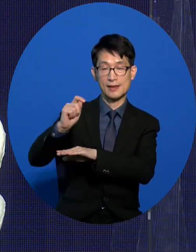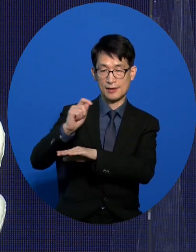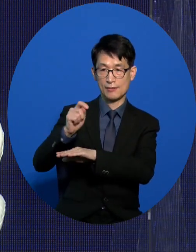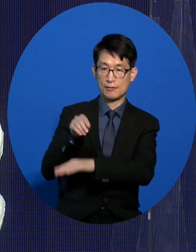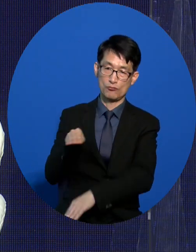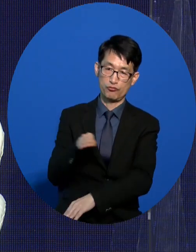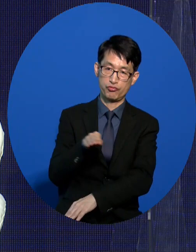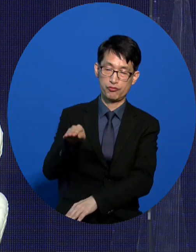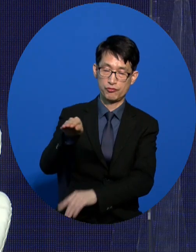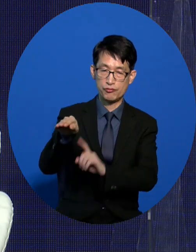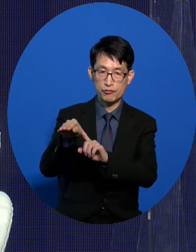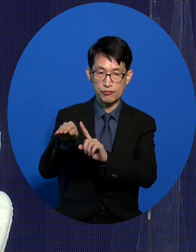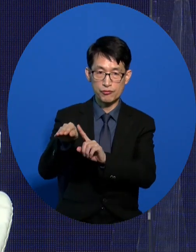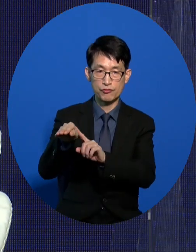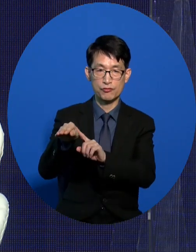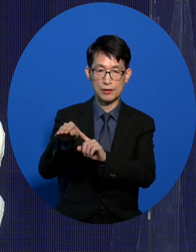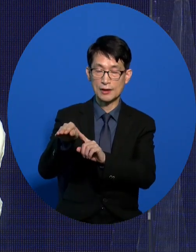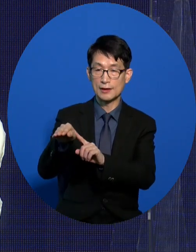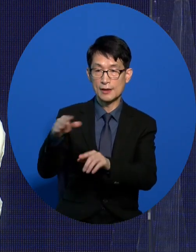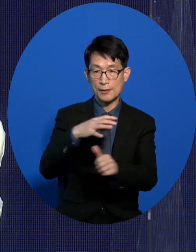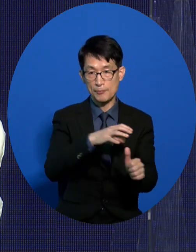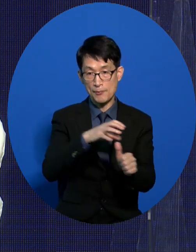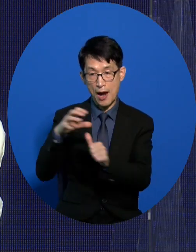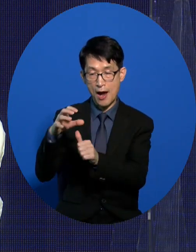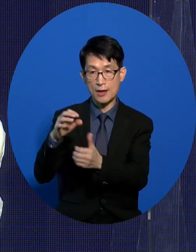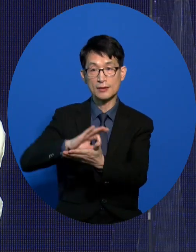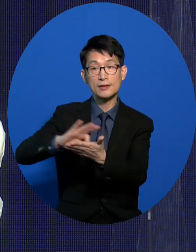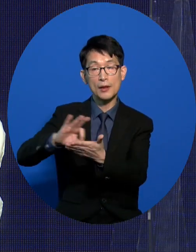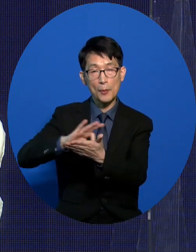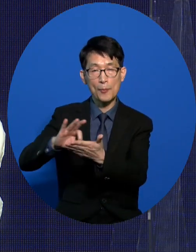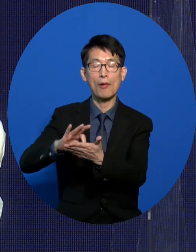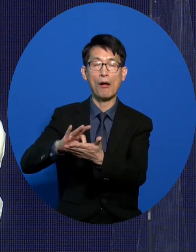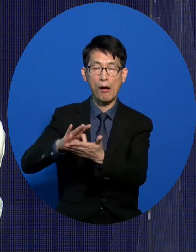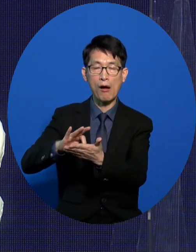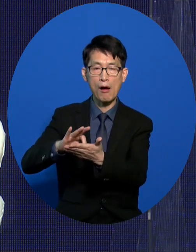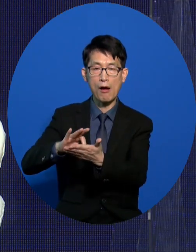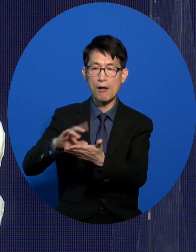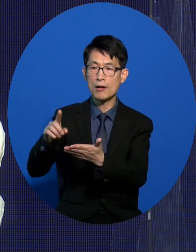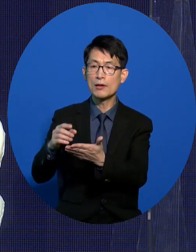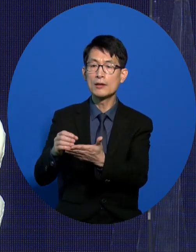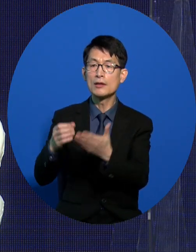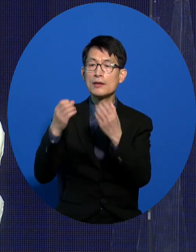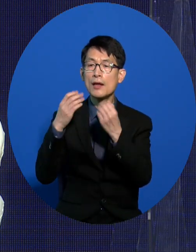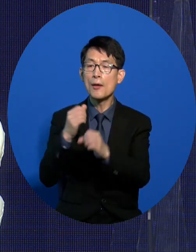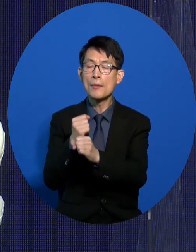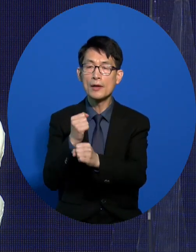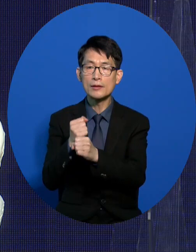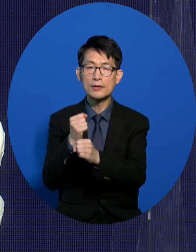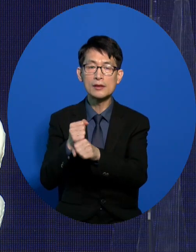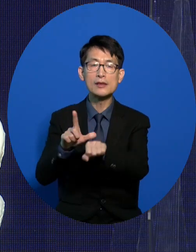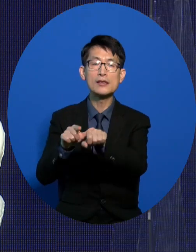that autonomous taxi projects will be